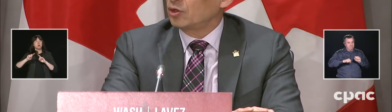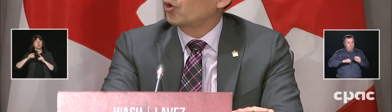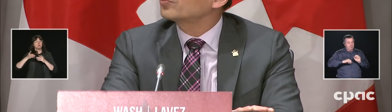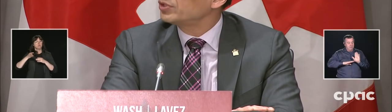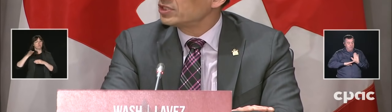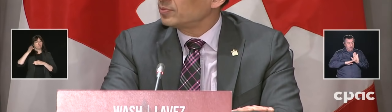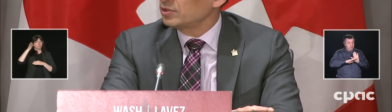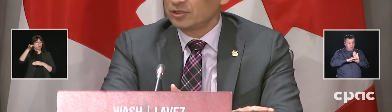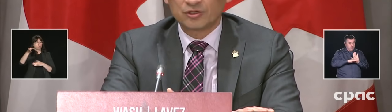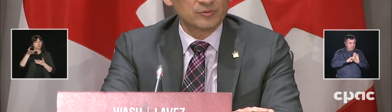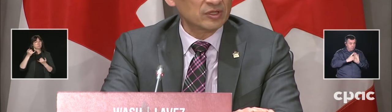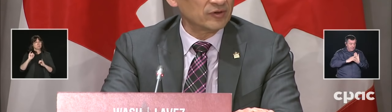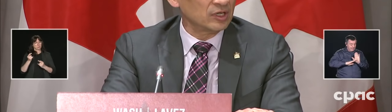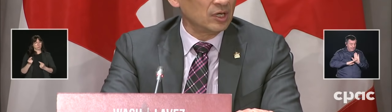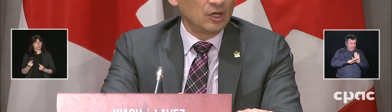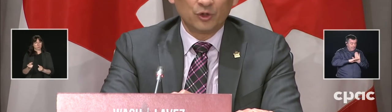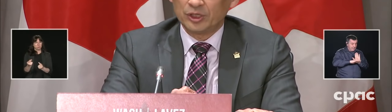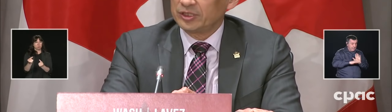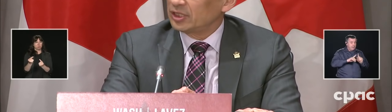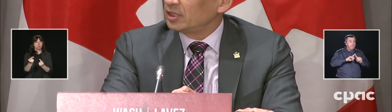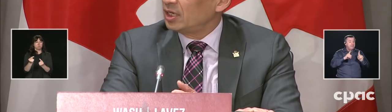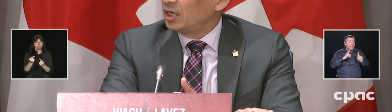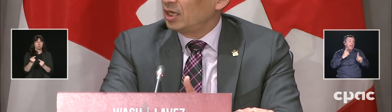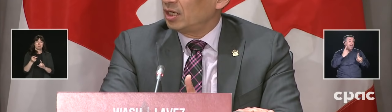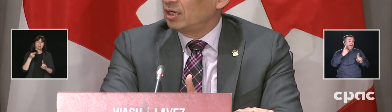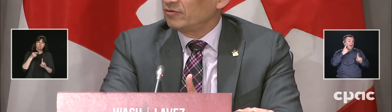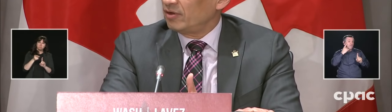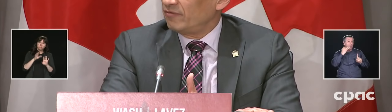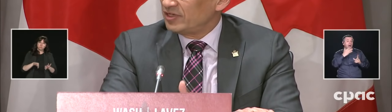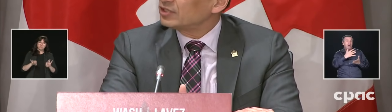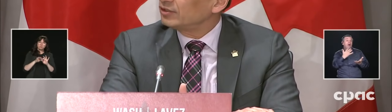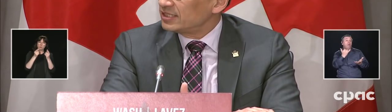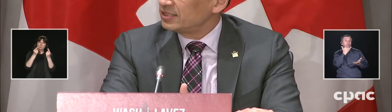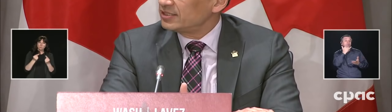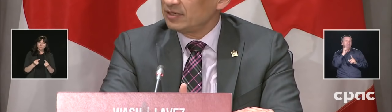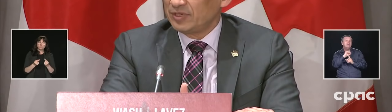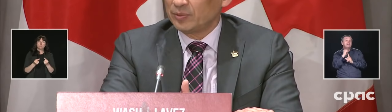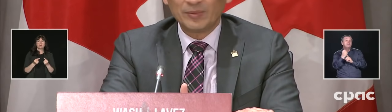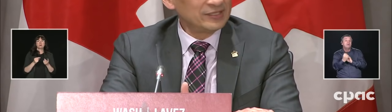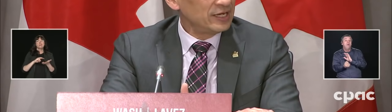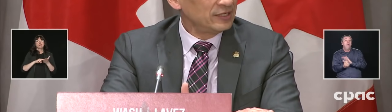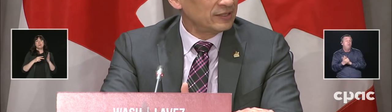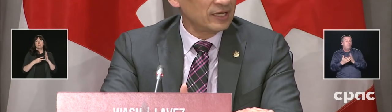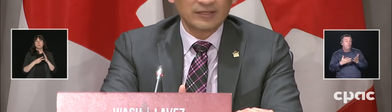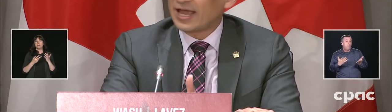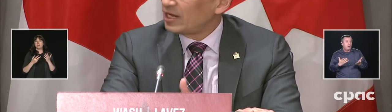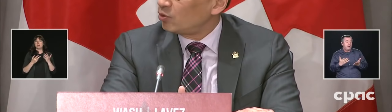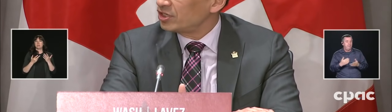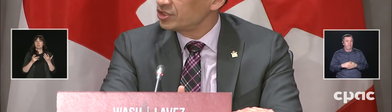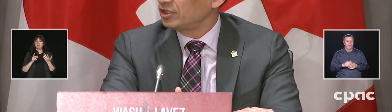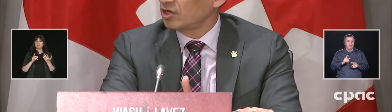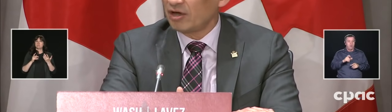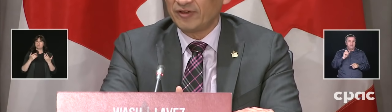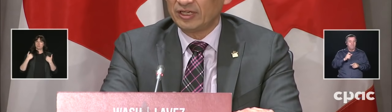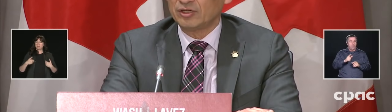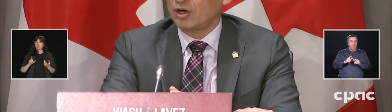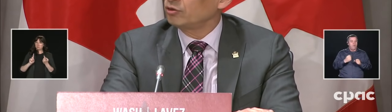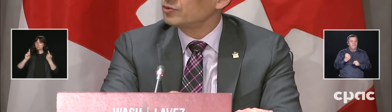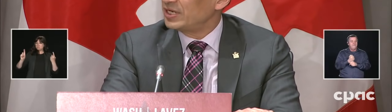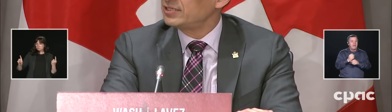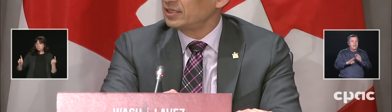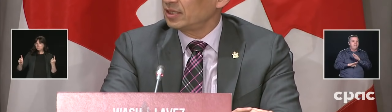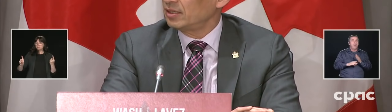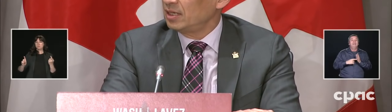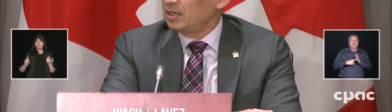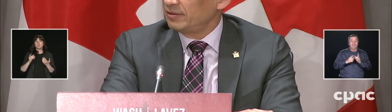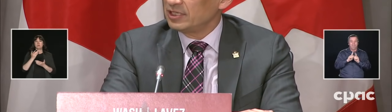basic core principles in terms of good physical distancing, people maintaining that, the hand washing, the cough etiquette, all